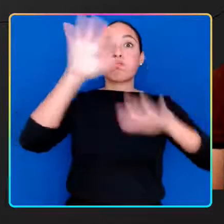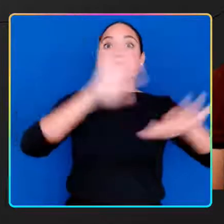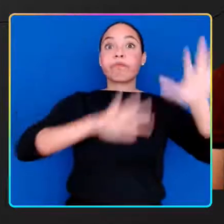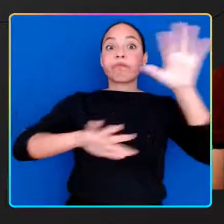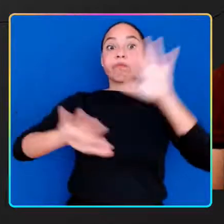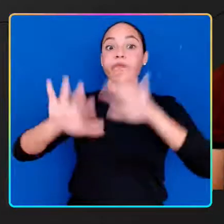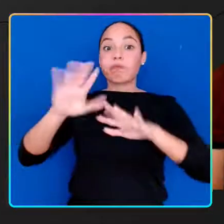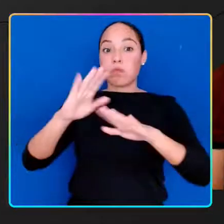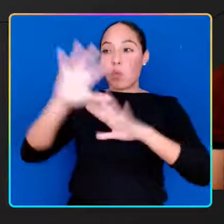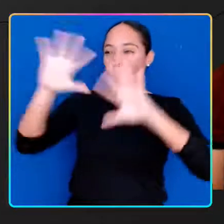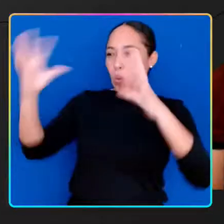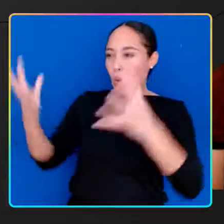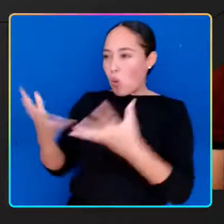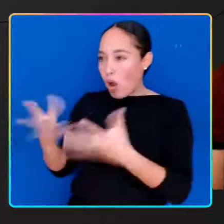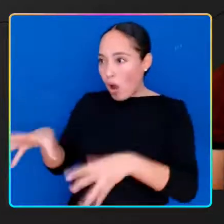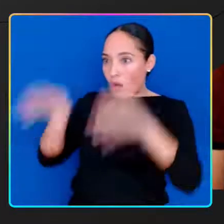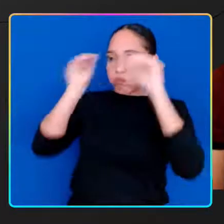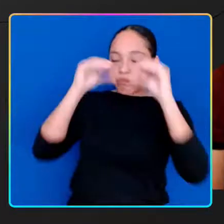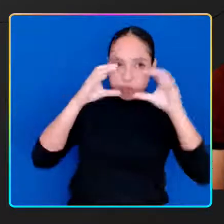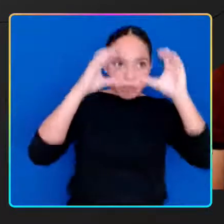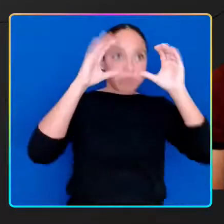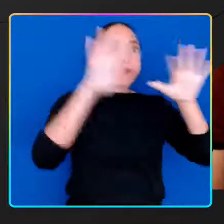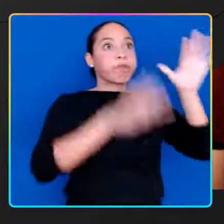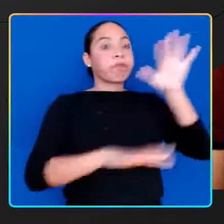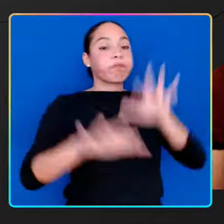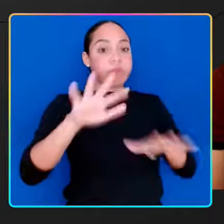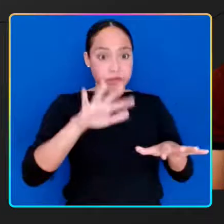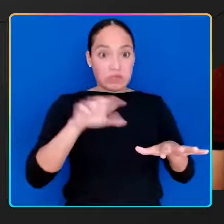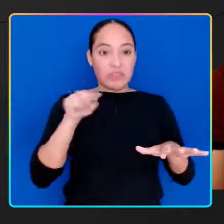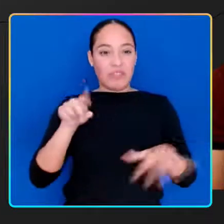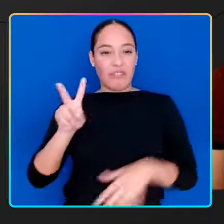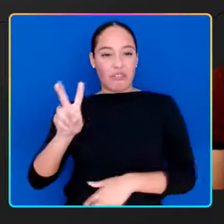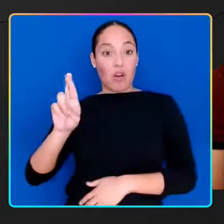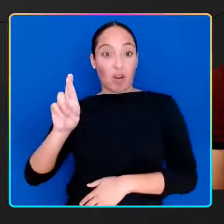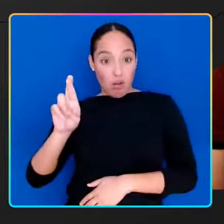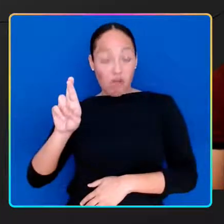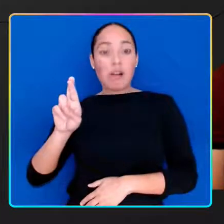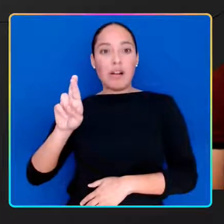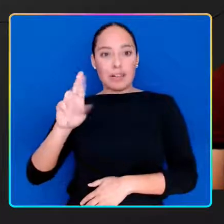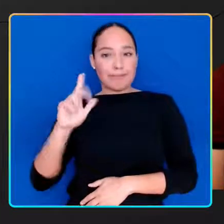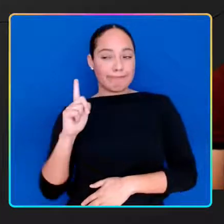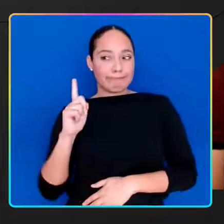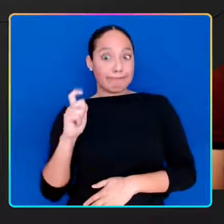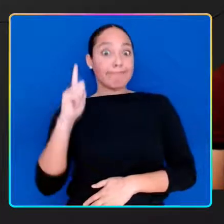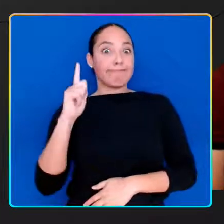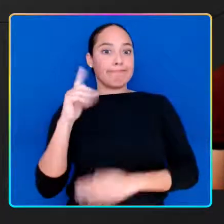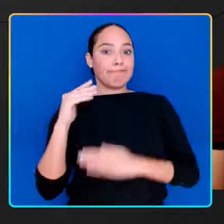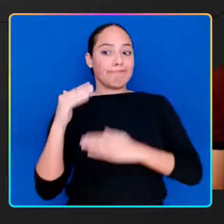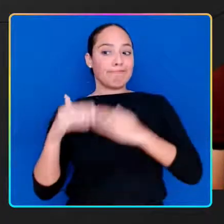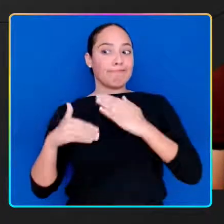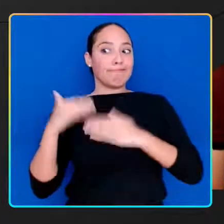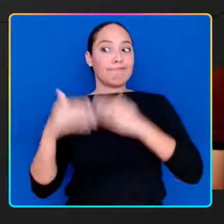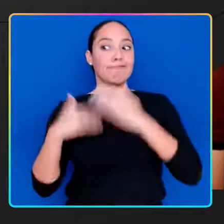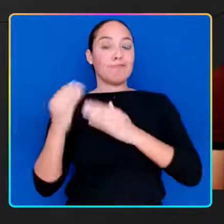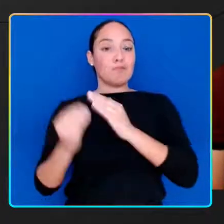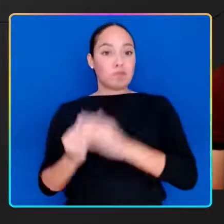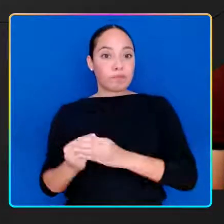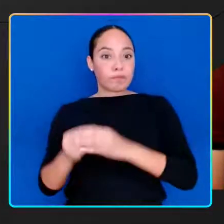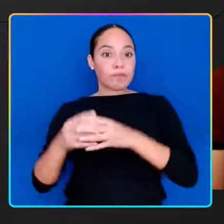thanks to my tech buddy of the time, Anthony Vitillo, we tried to change the world of the early days of